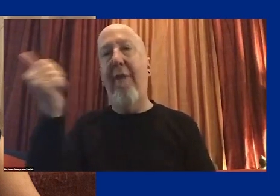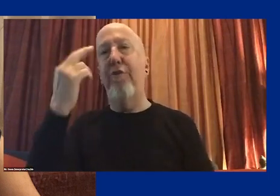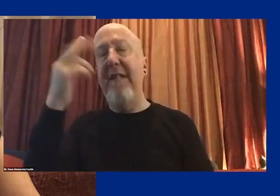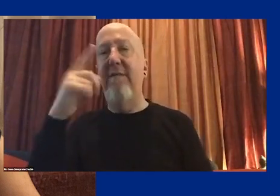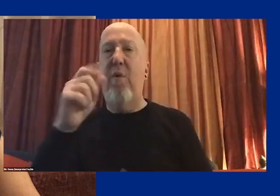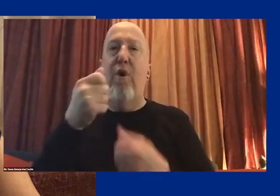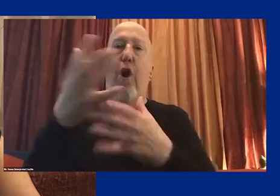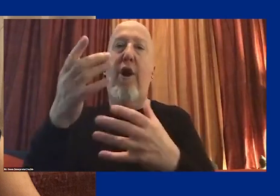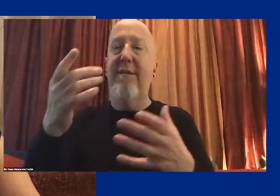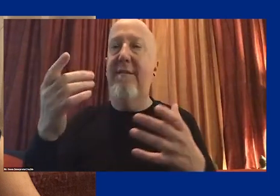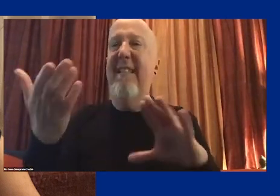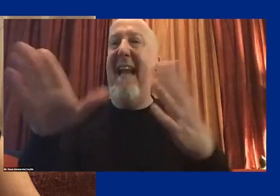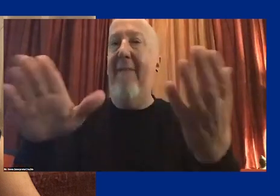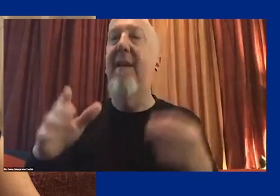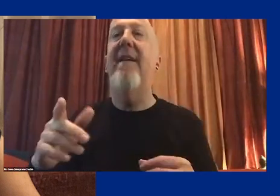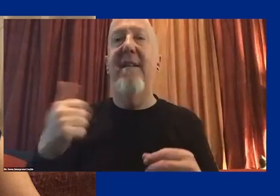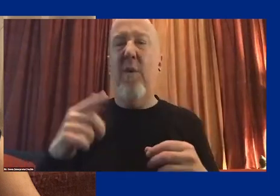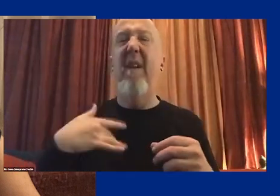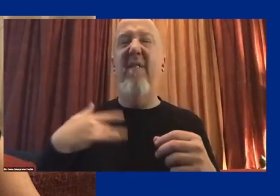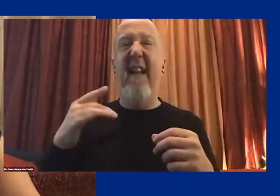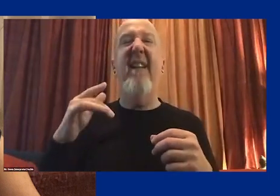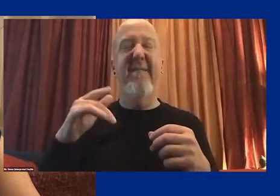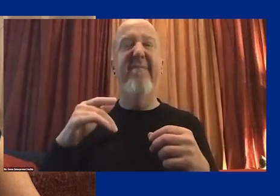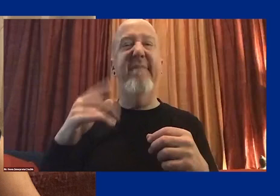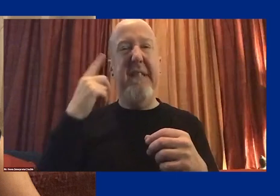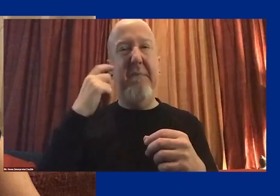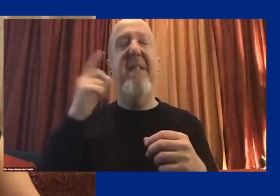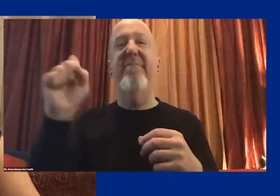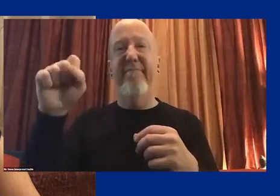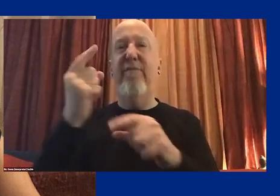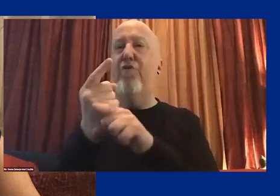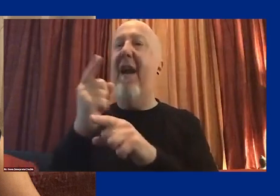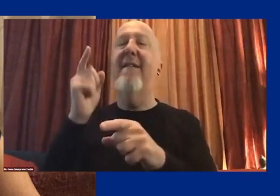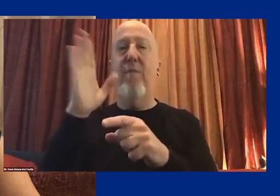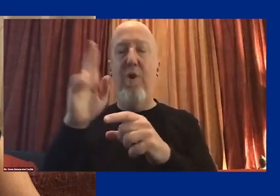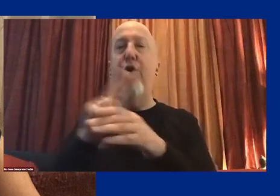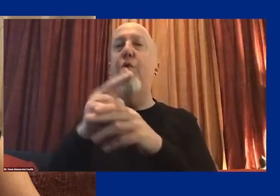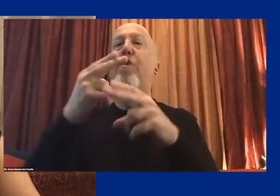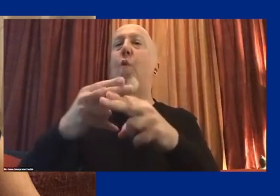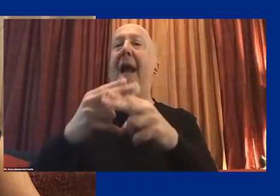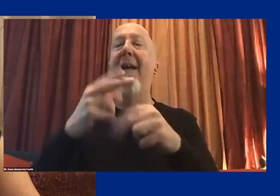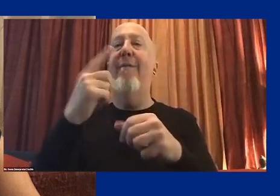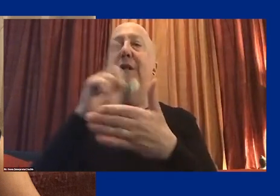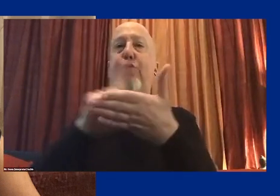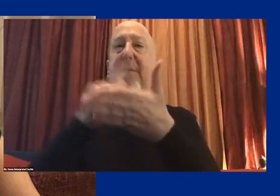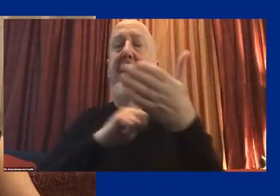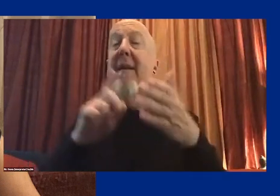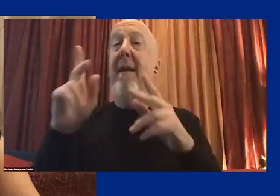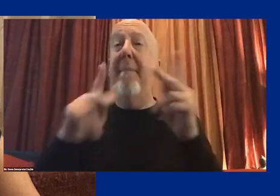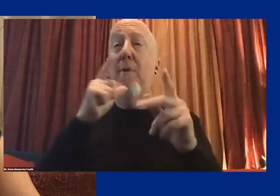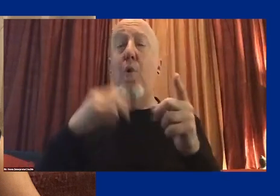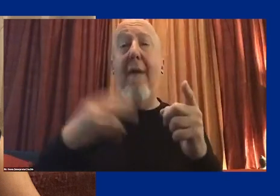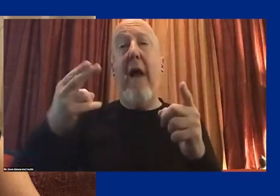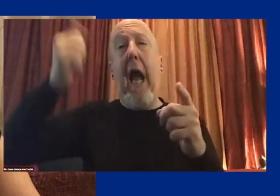likelihood that weight would become a vector for discrimination. Higher weight people face a lot of stigma